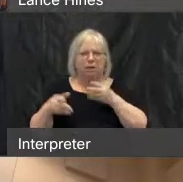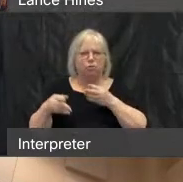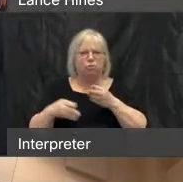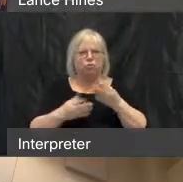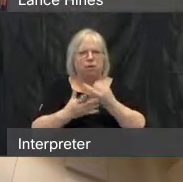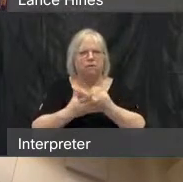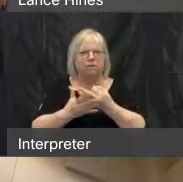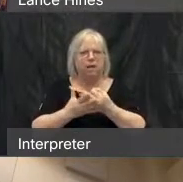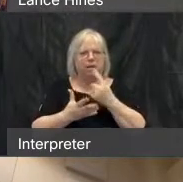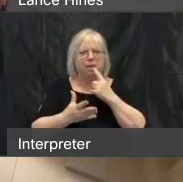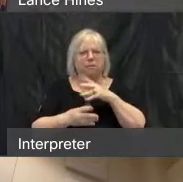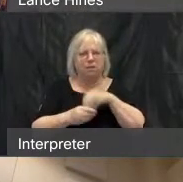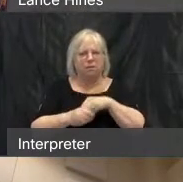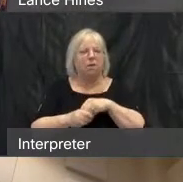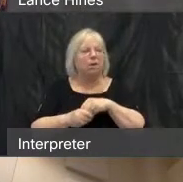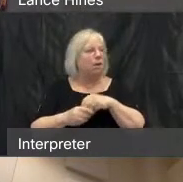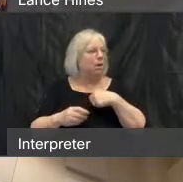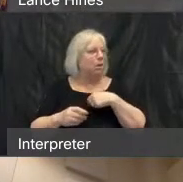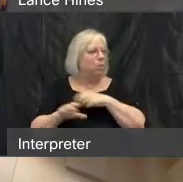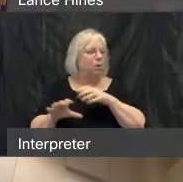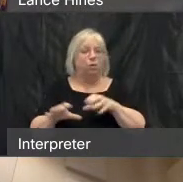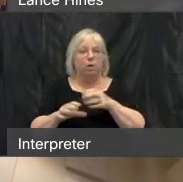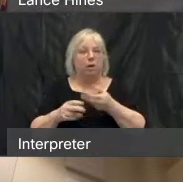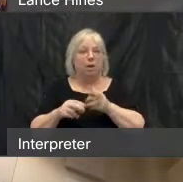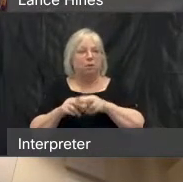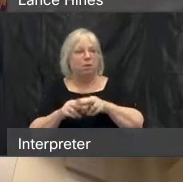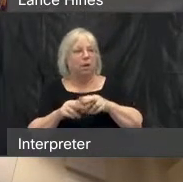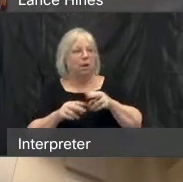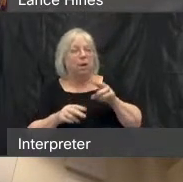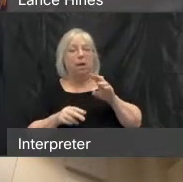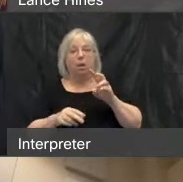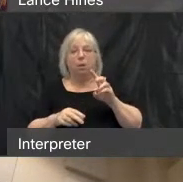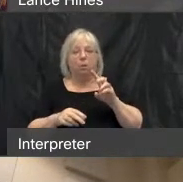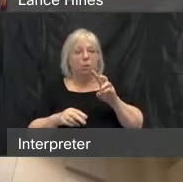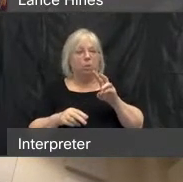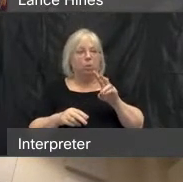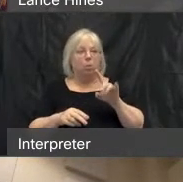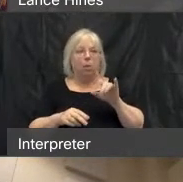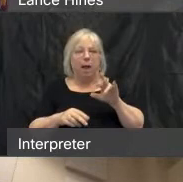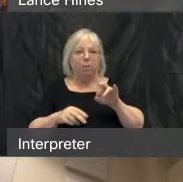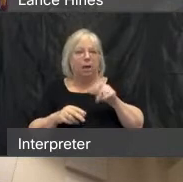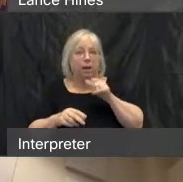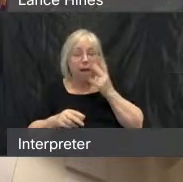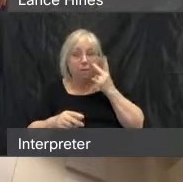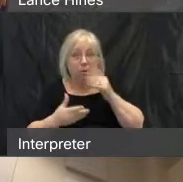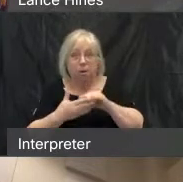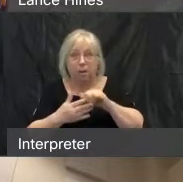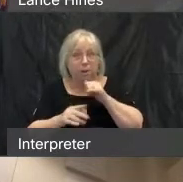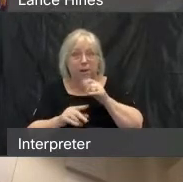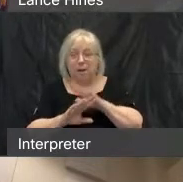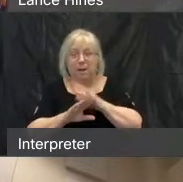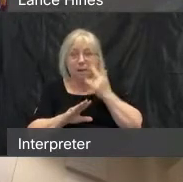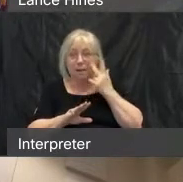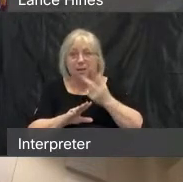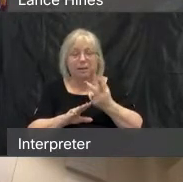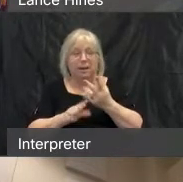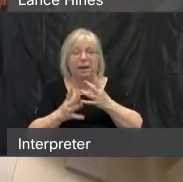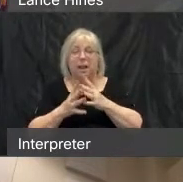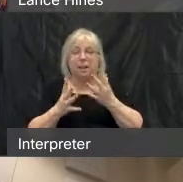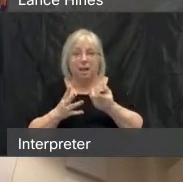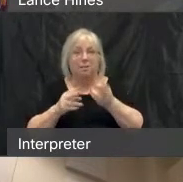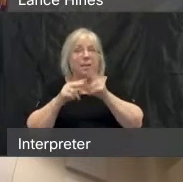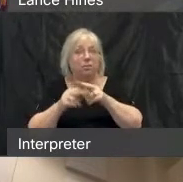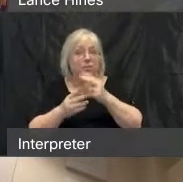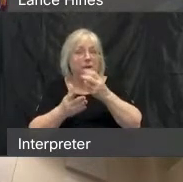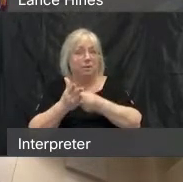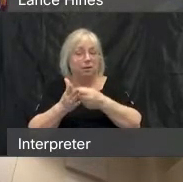Sarah, where we're doing the increase. It's in there, but I didn't see a big increase, which we have a lot of needs out there picking